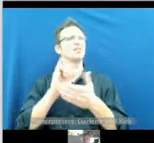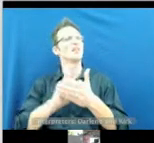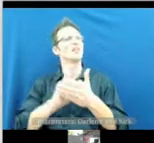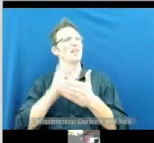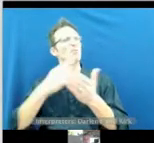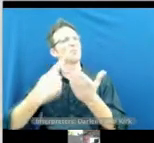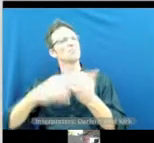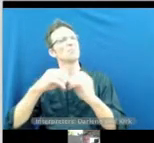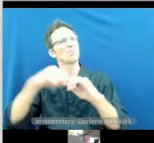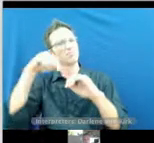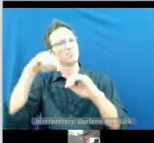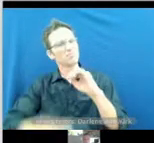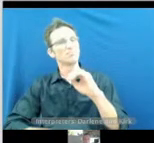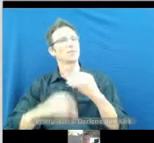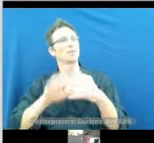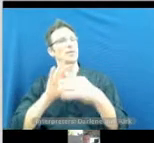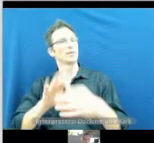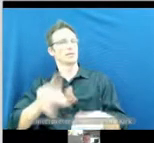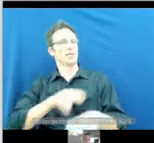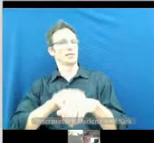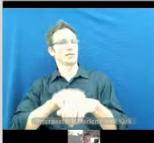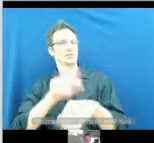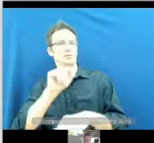the National Task Force.